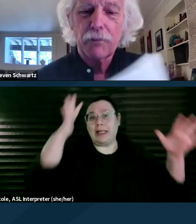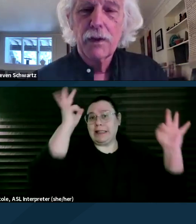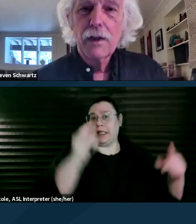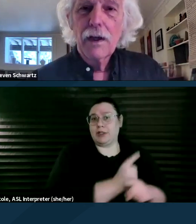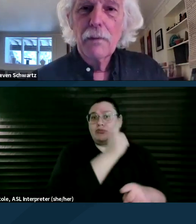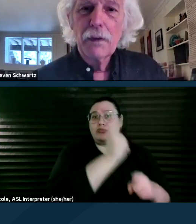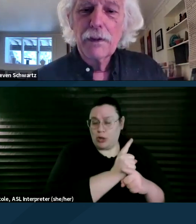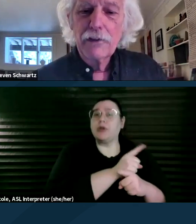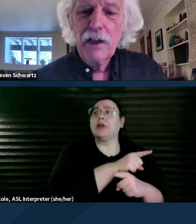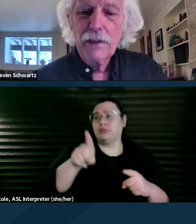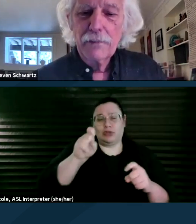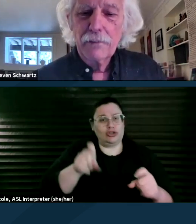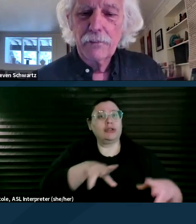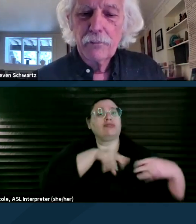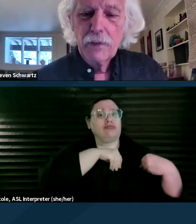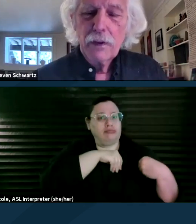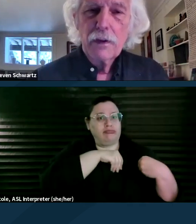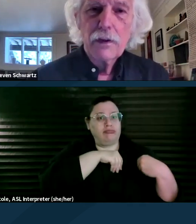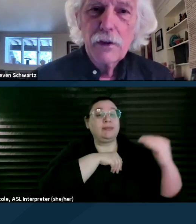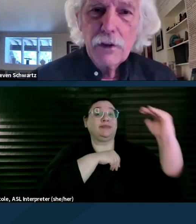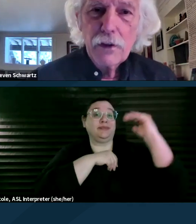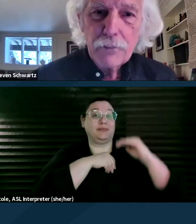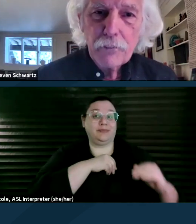borne. Next slide.